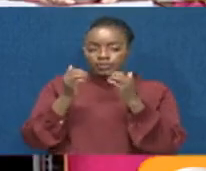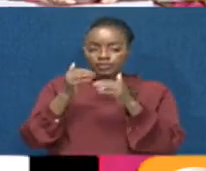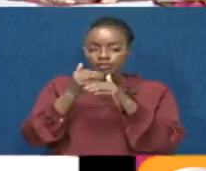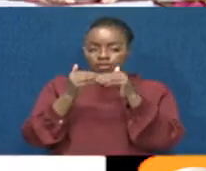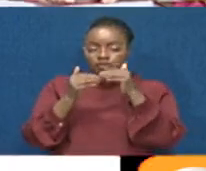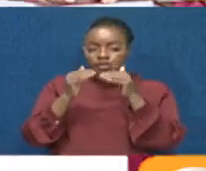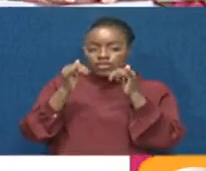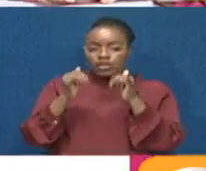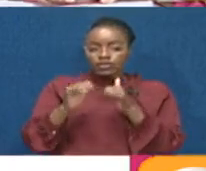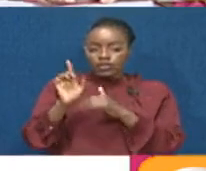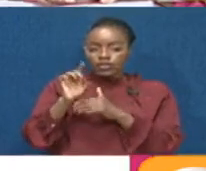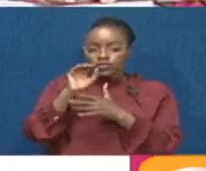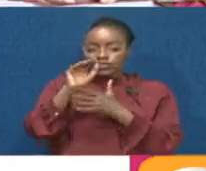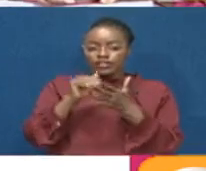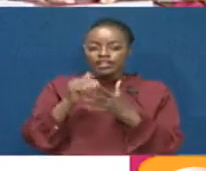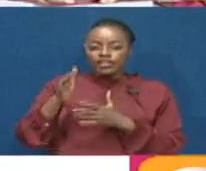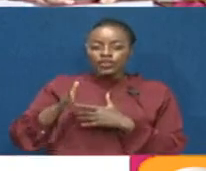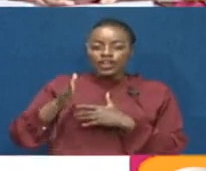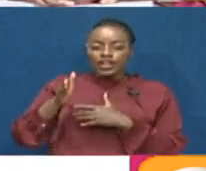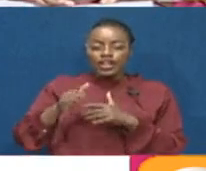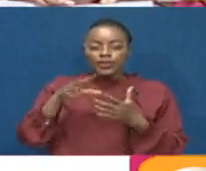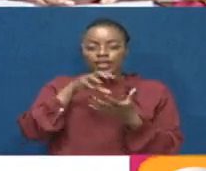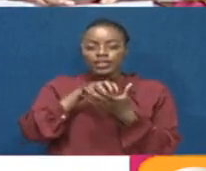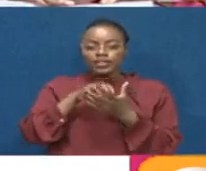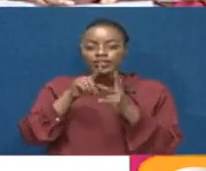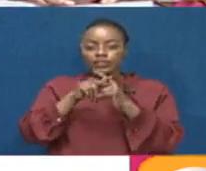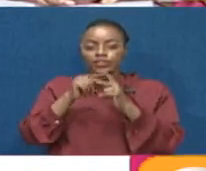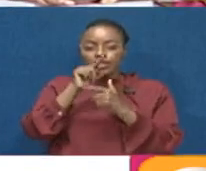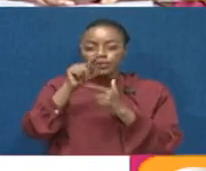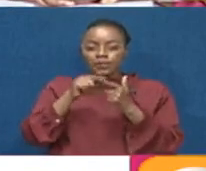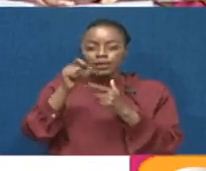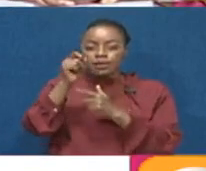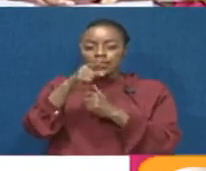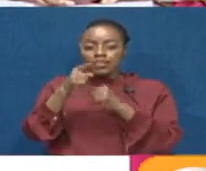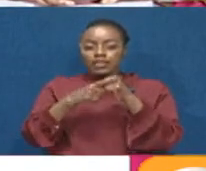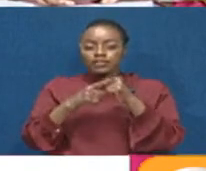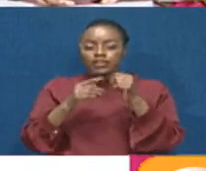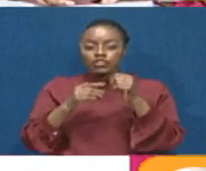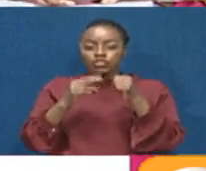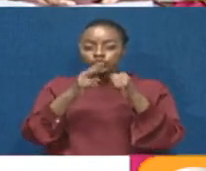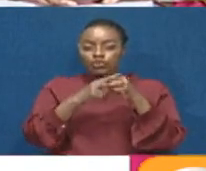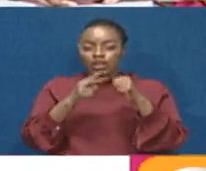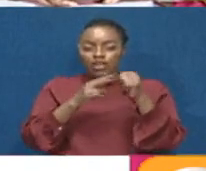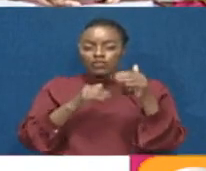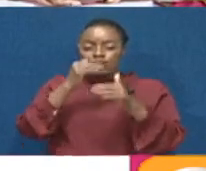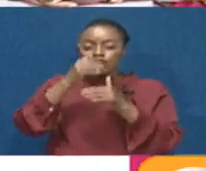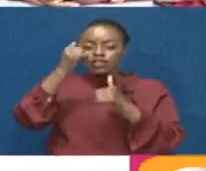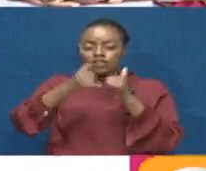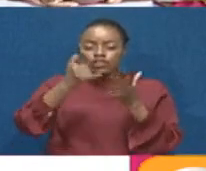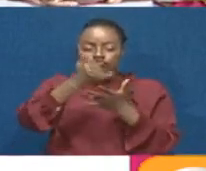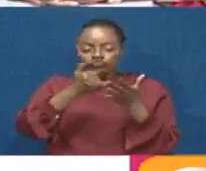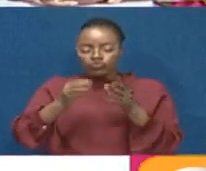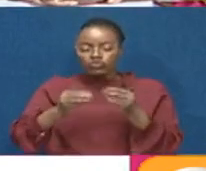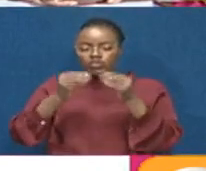Construction of the new Nairobi Central Railway Station is set to begin in July after final designs were handed to the